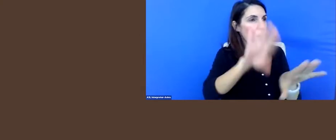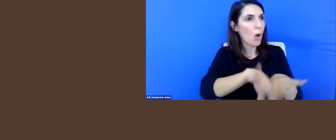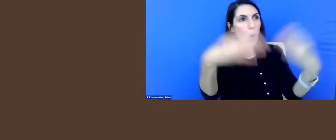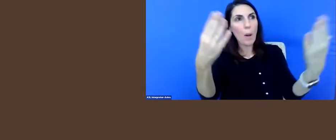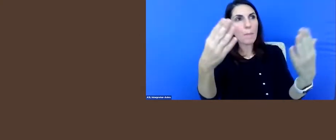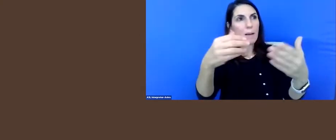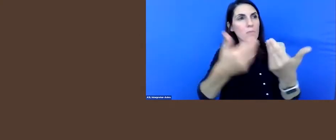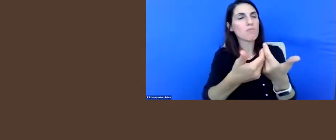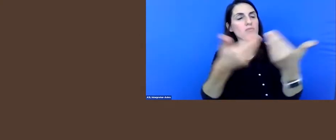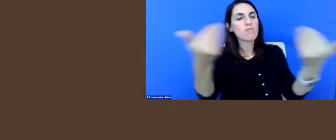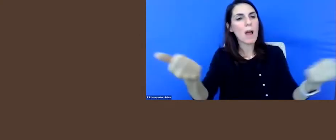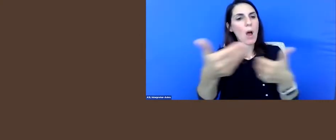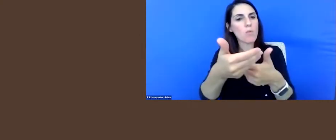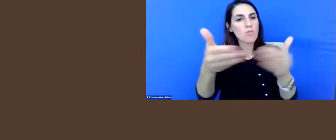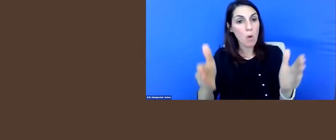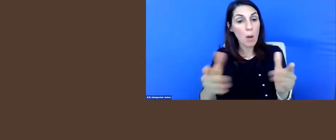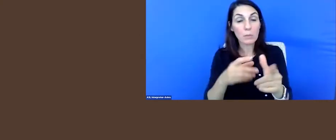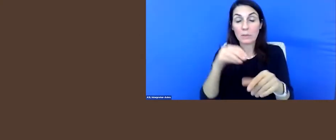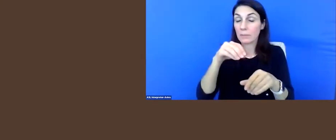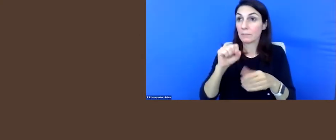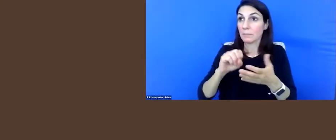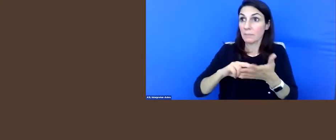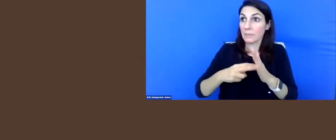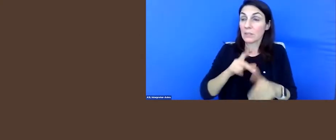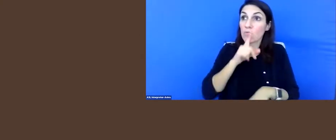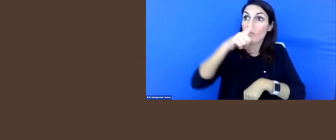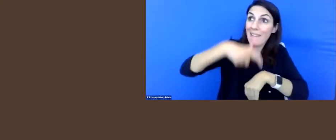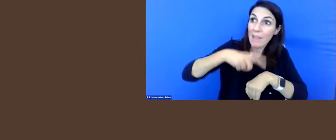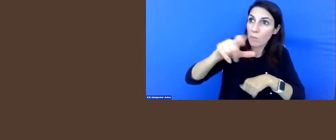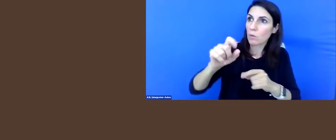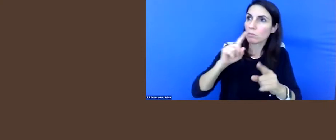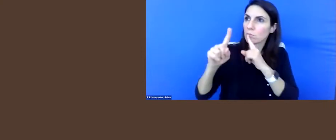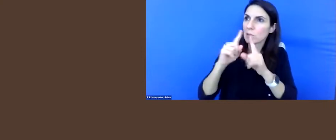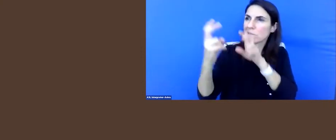time, you can have someone to talk to if you need that.